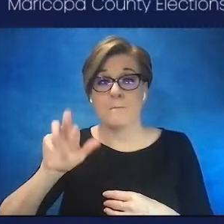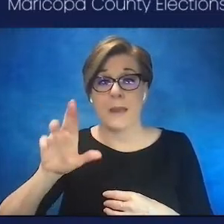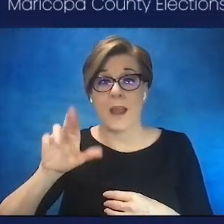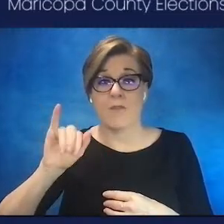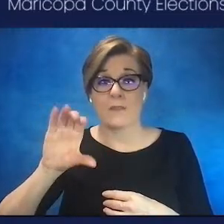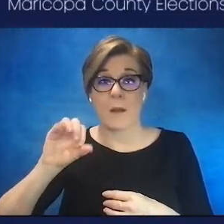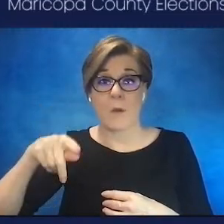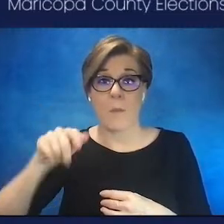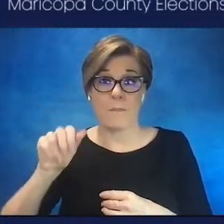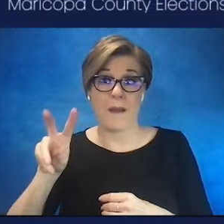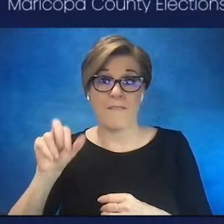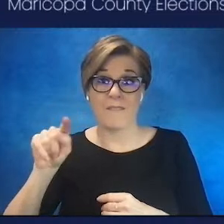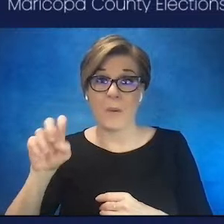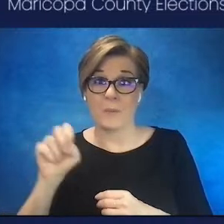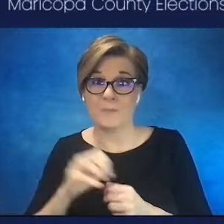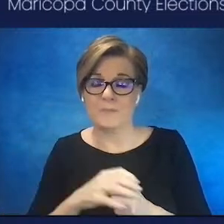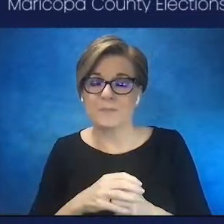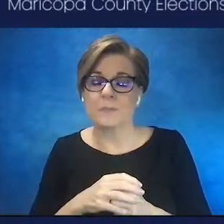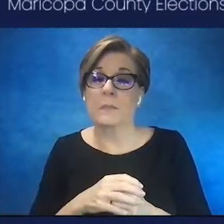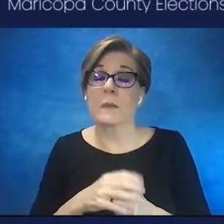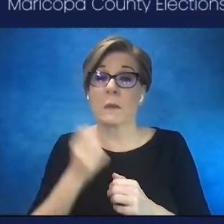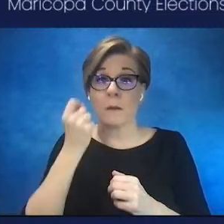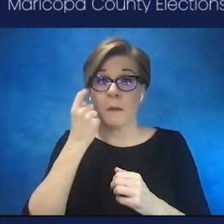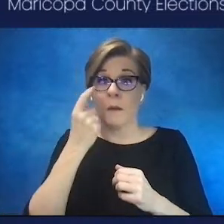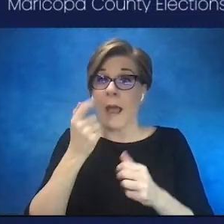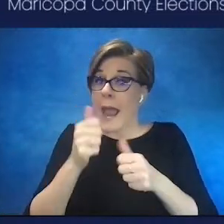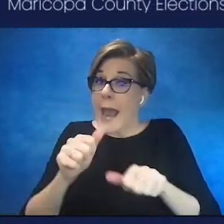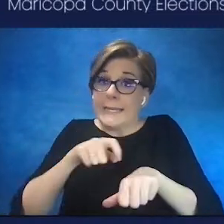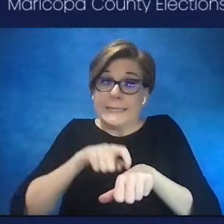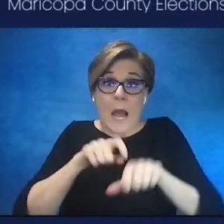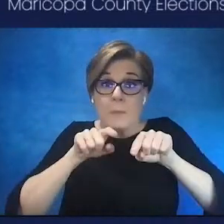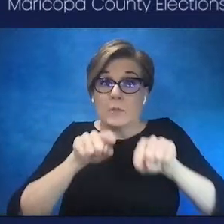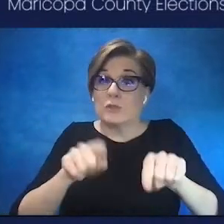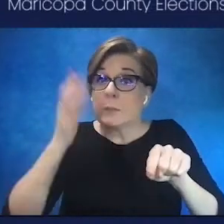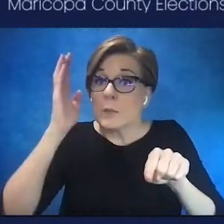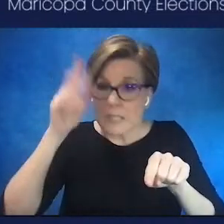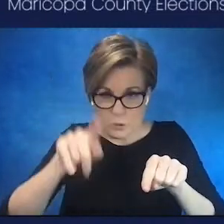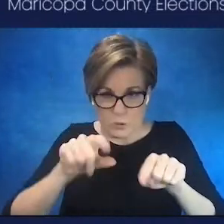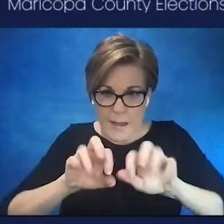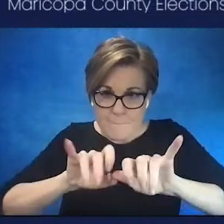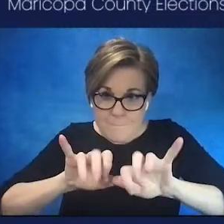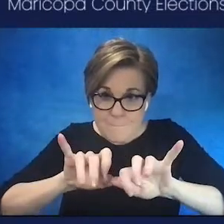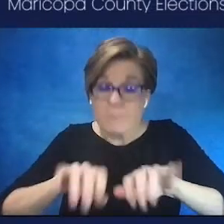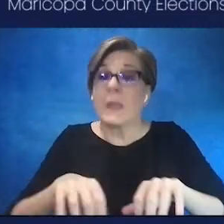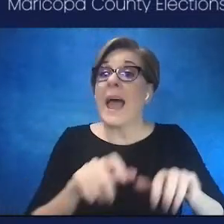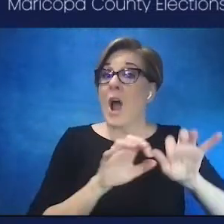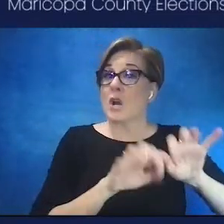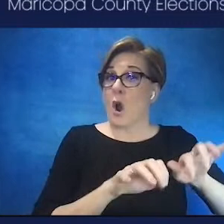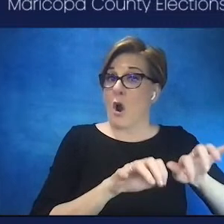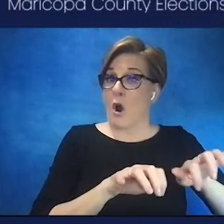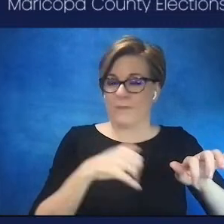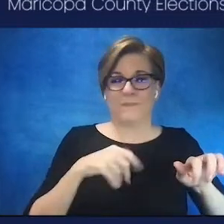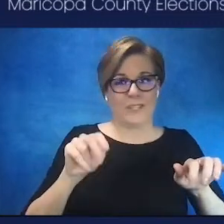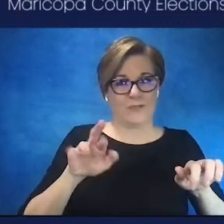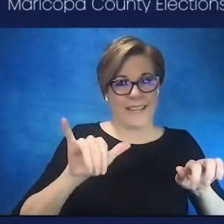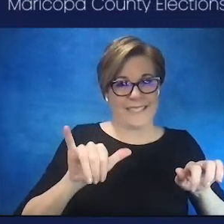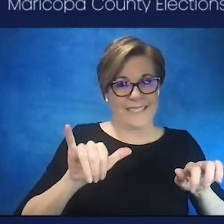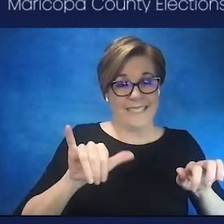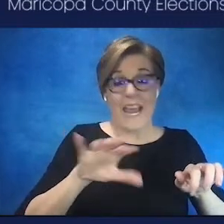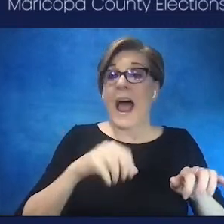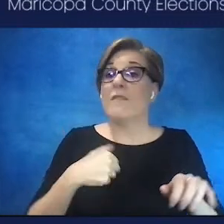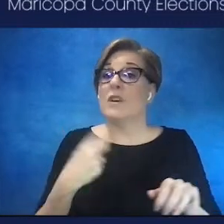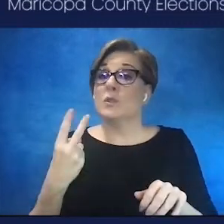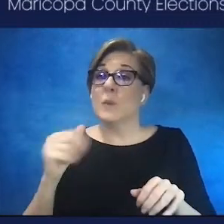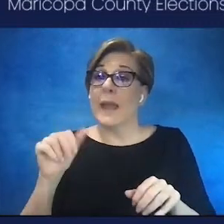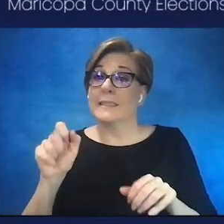youtube.com/maricopavote. Now you can submit your questions anytime. Captioning is provided today by Tracy, and we have